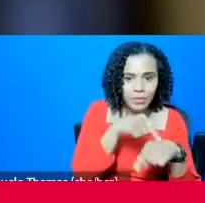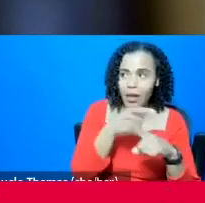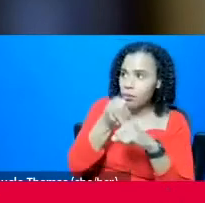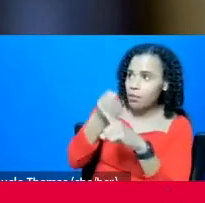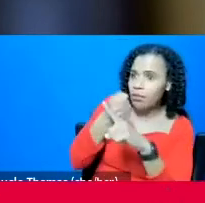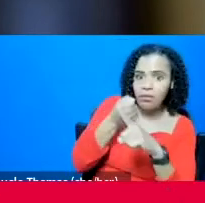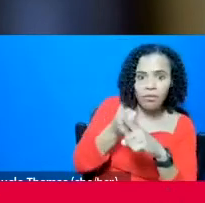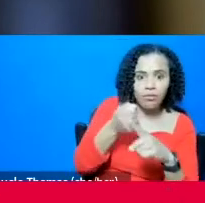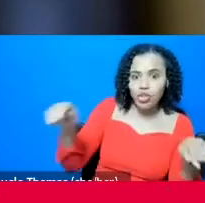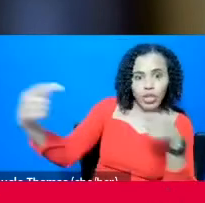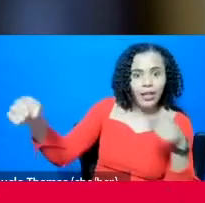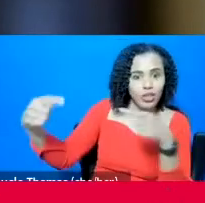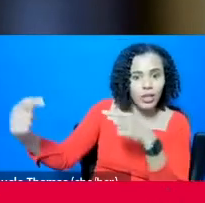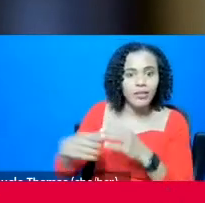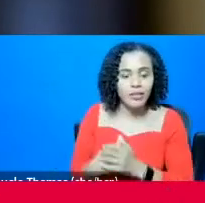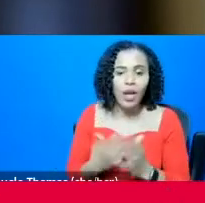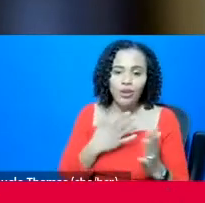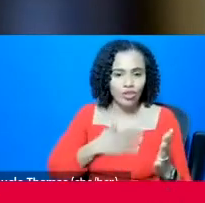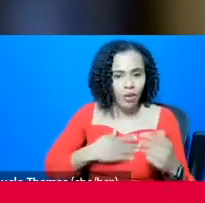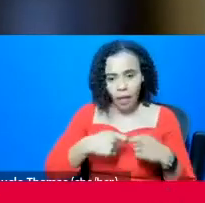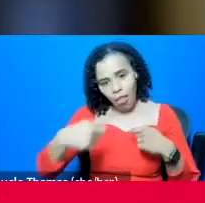thing that I would have added. Apologies, I'll stop.